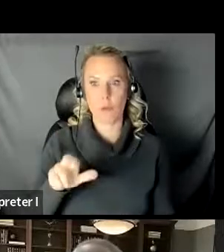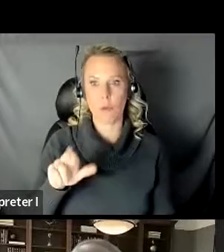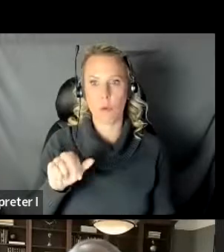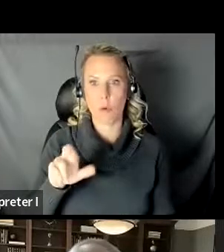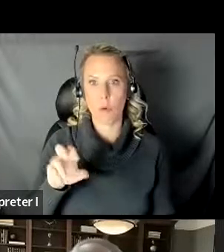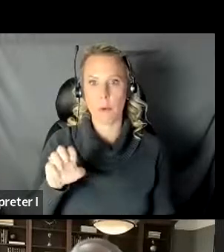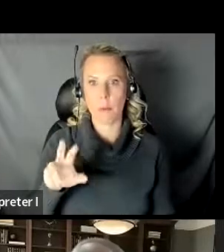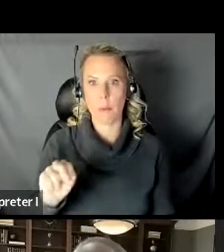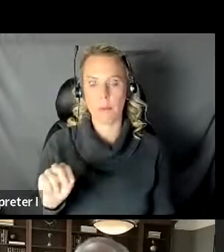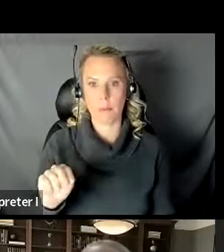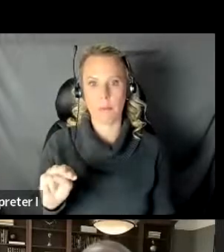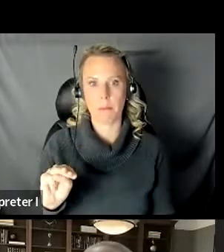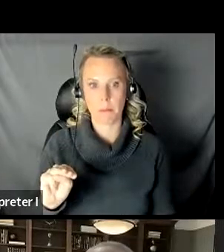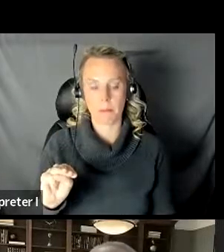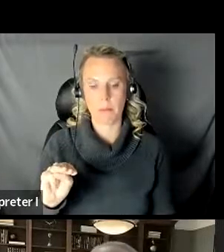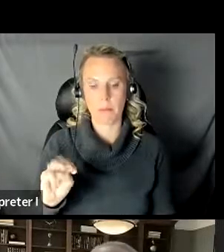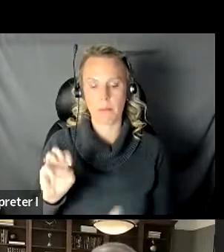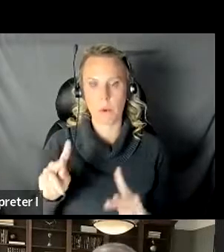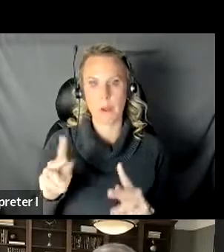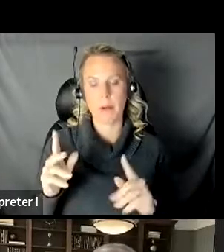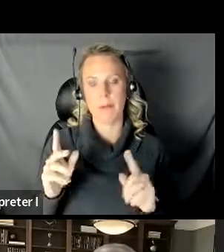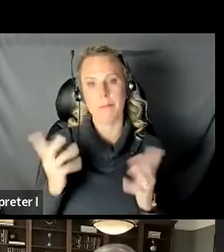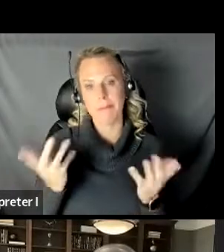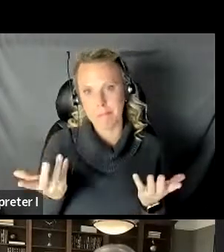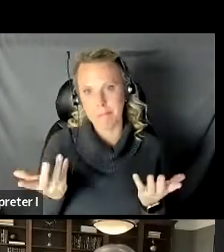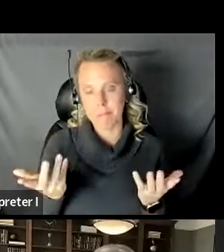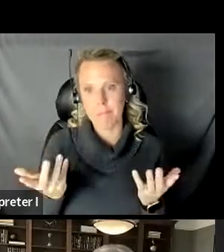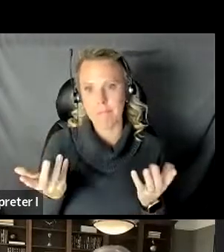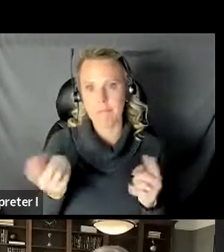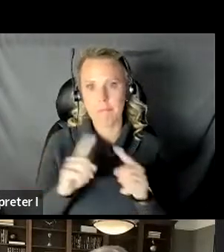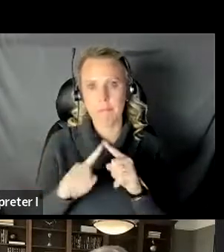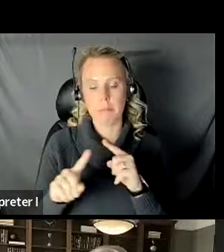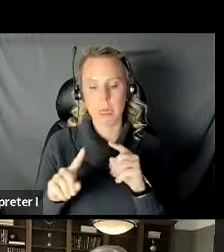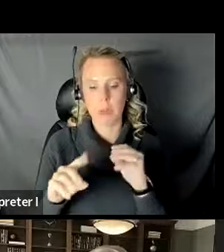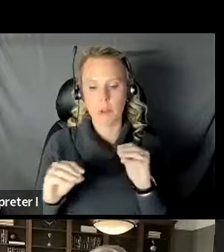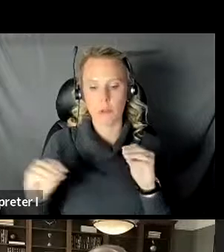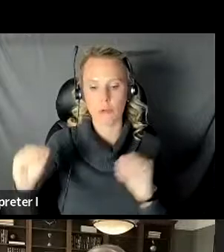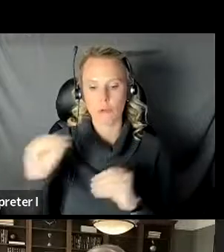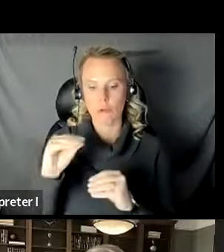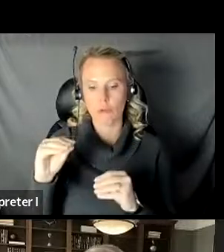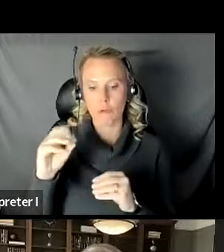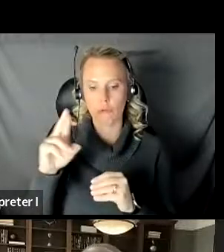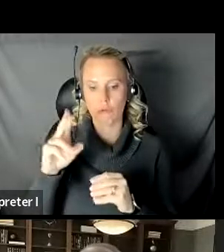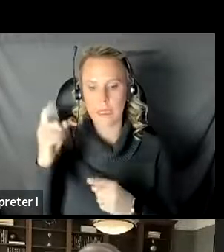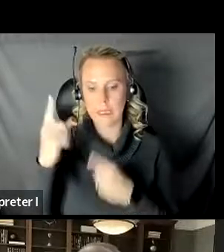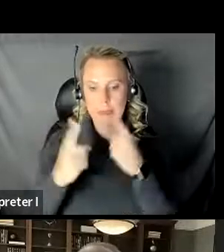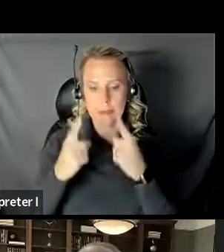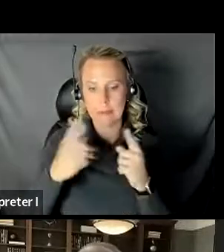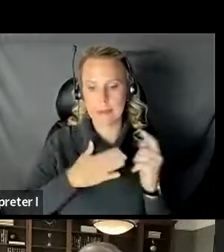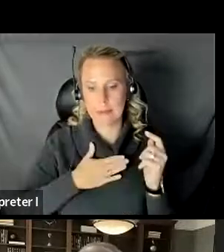Yes, you do. course, on the other hand, we'll have to move to reconsider the consent agenda.